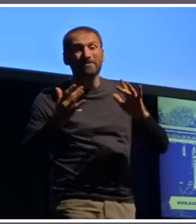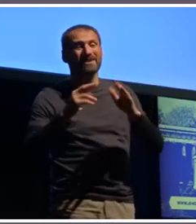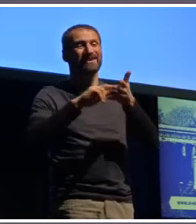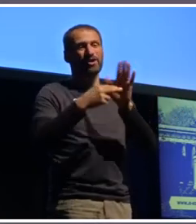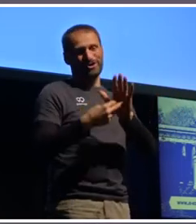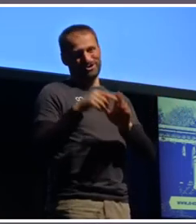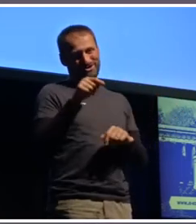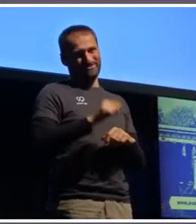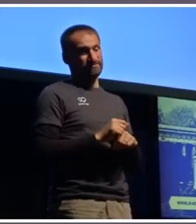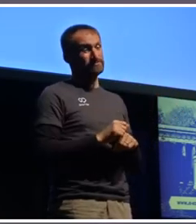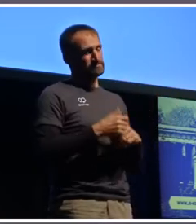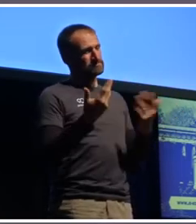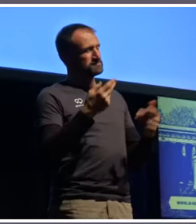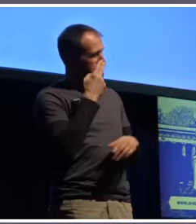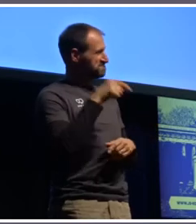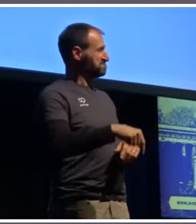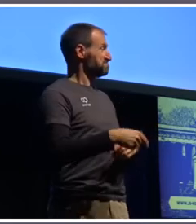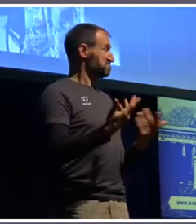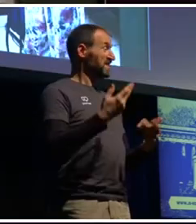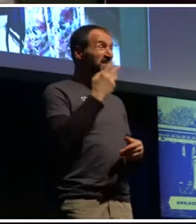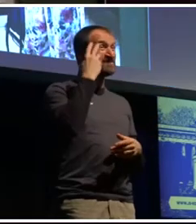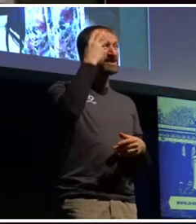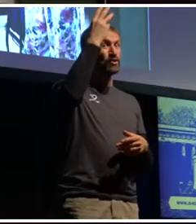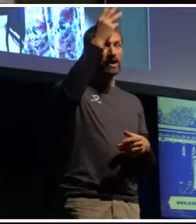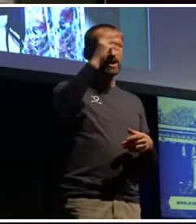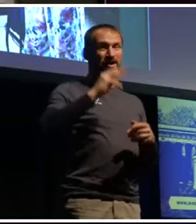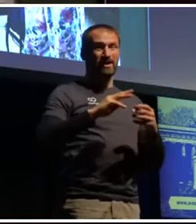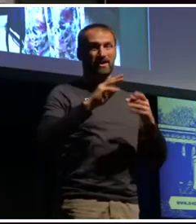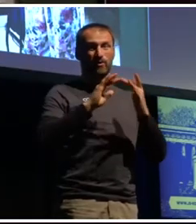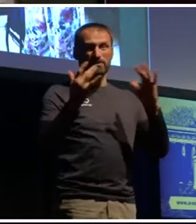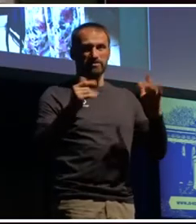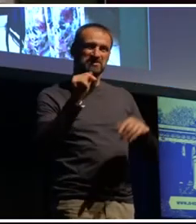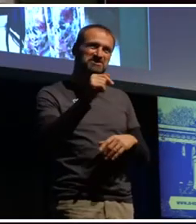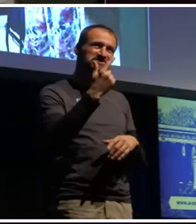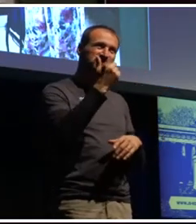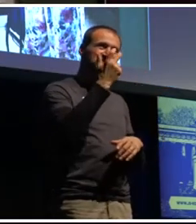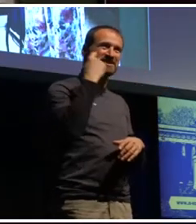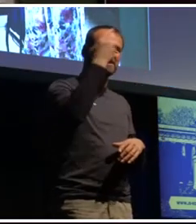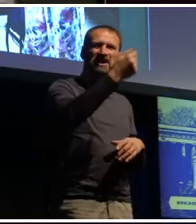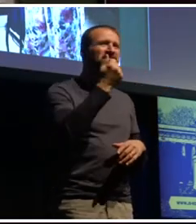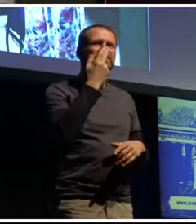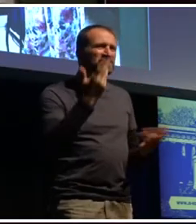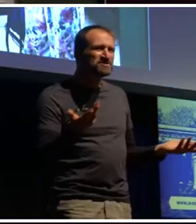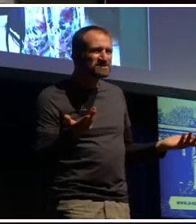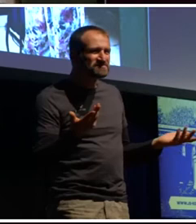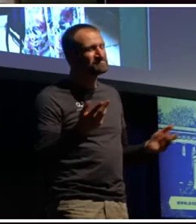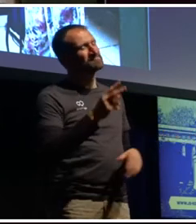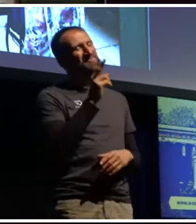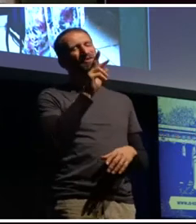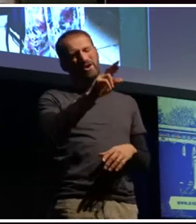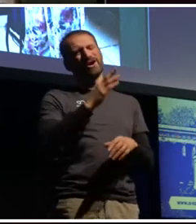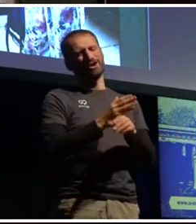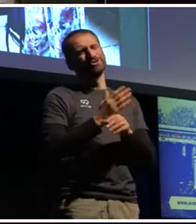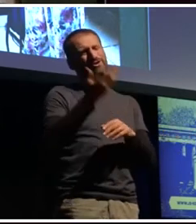web. Let's see where that's going to go in 20 years. VR has been around since the 1980s. We like to think that we've discovered